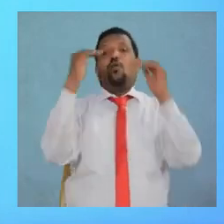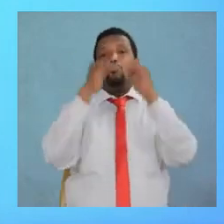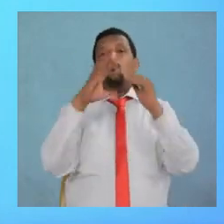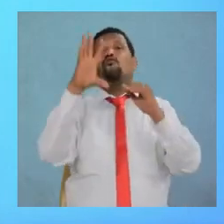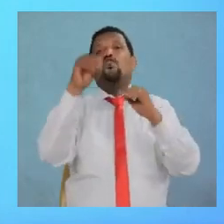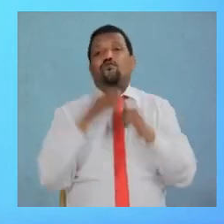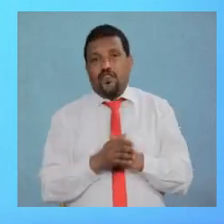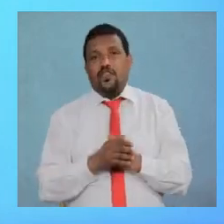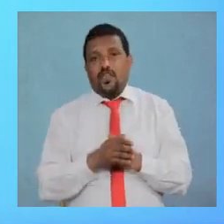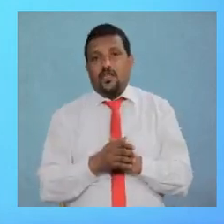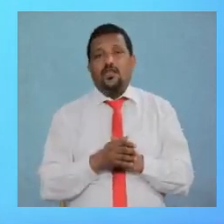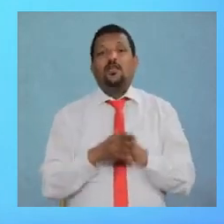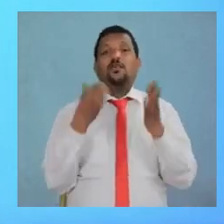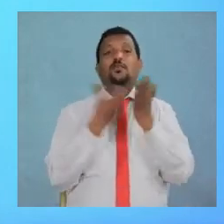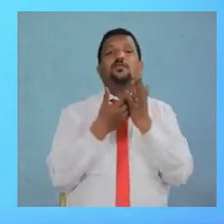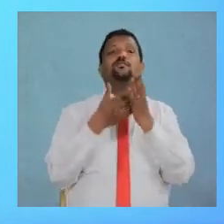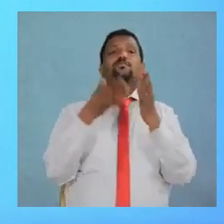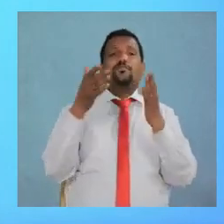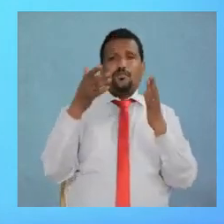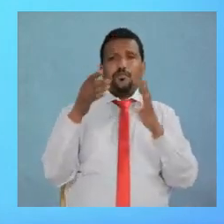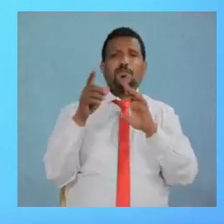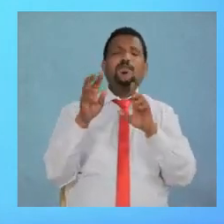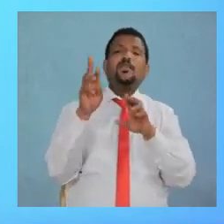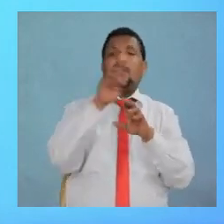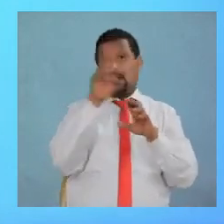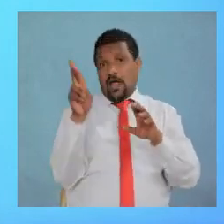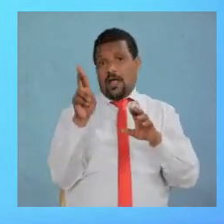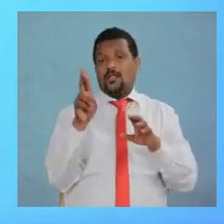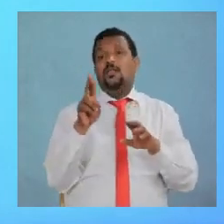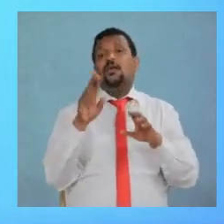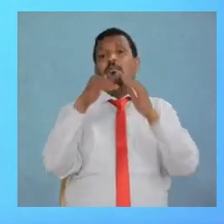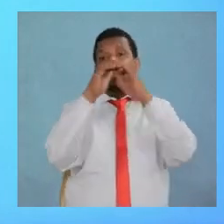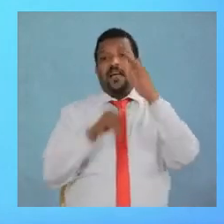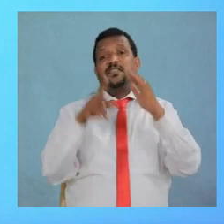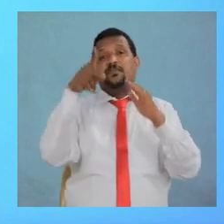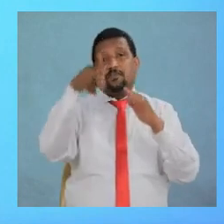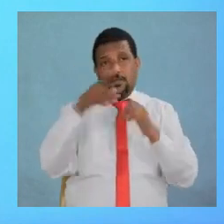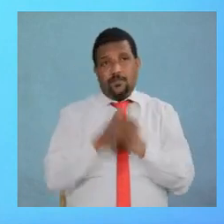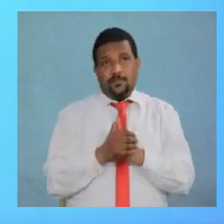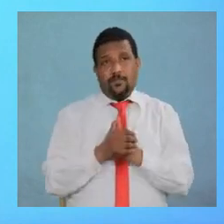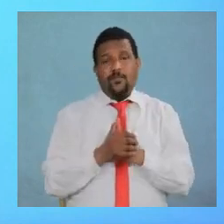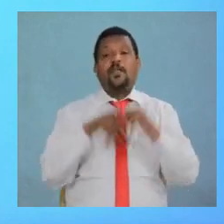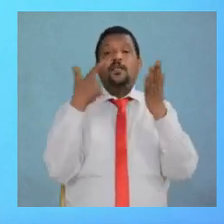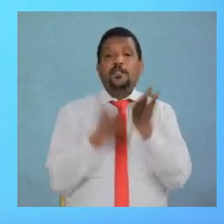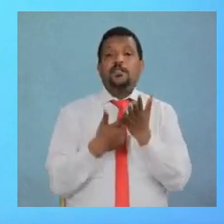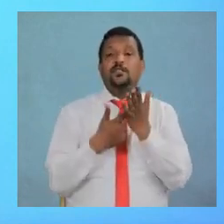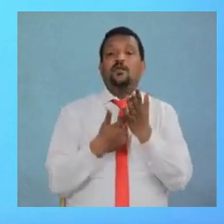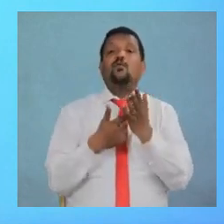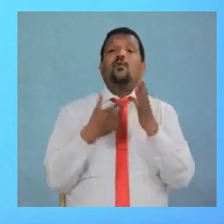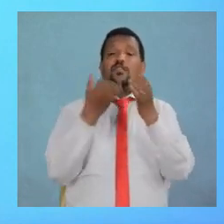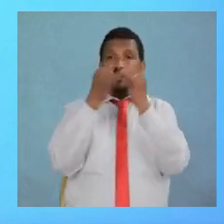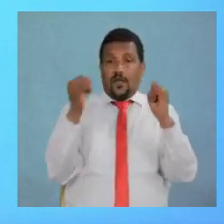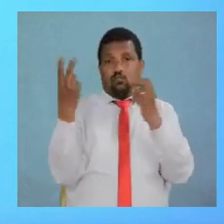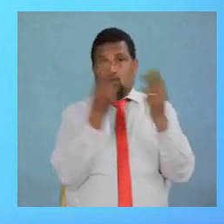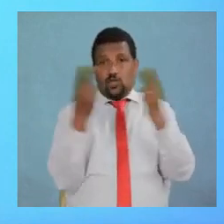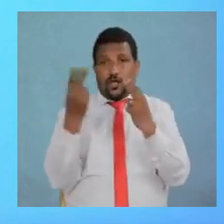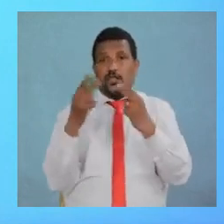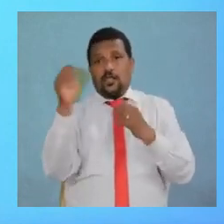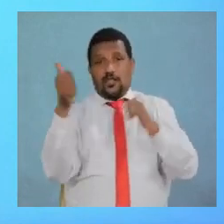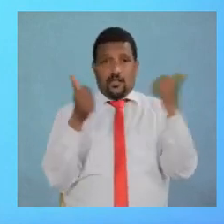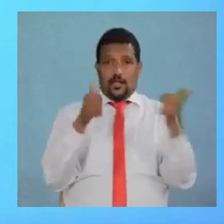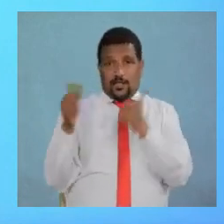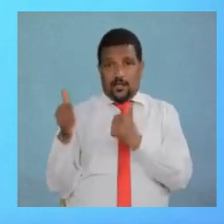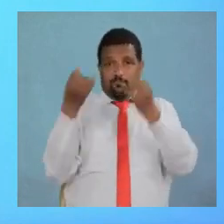50, and when we put this p to the right, we get minus p. And when we divide both sides for